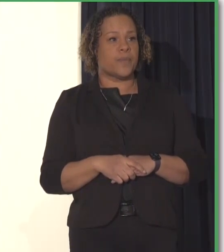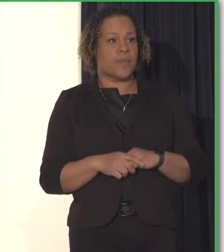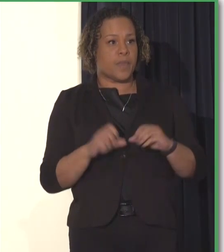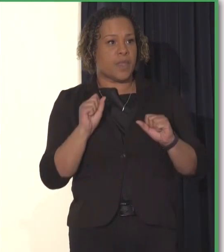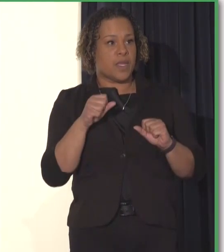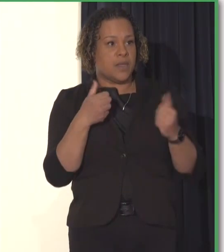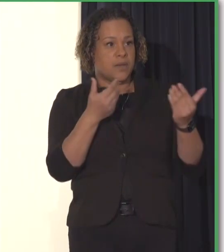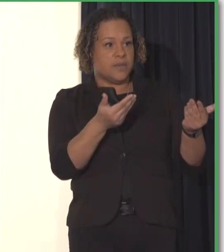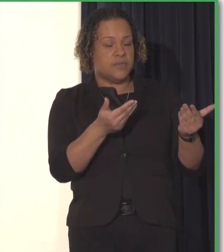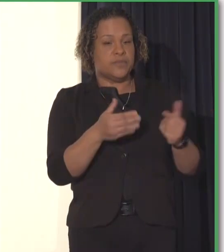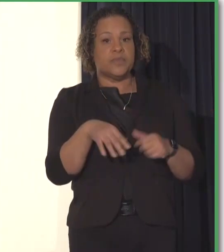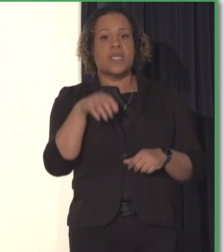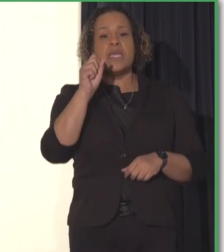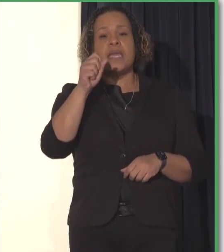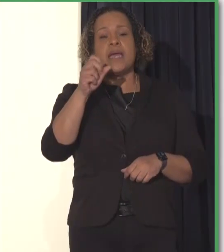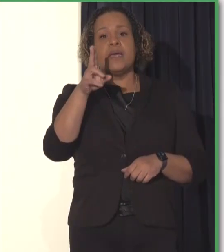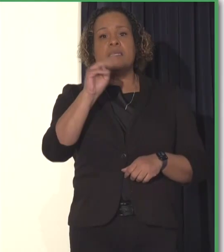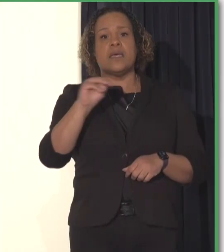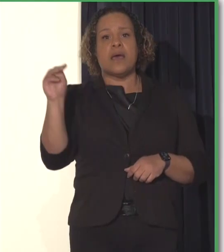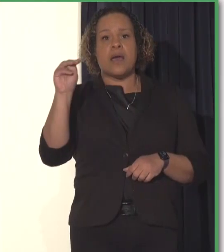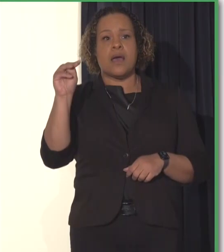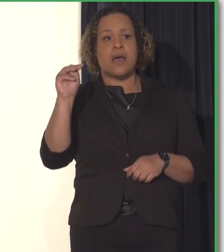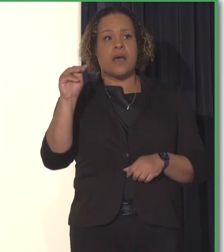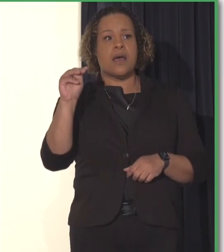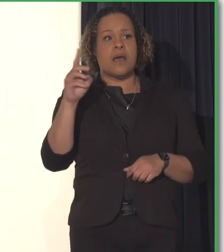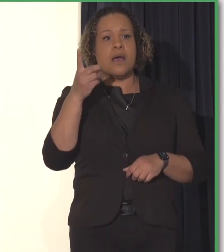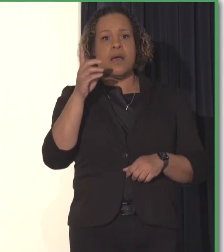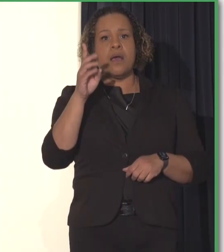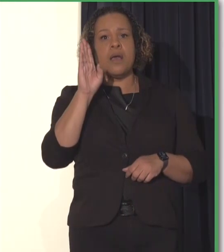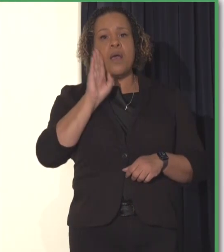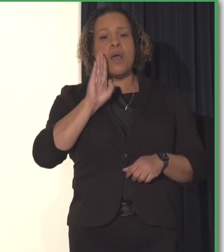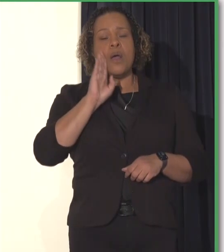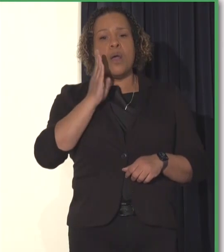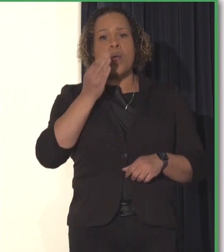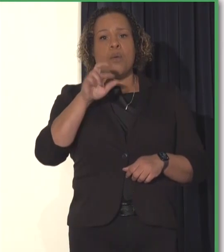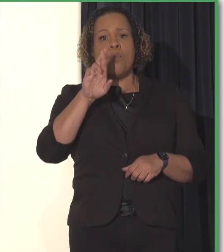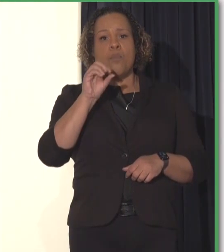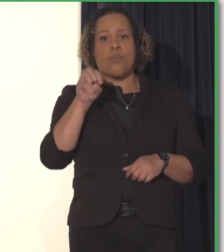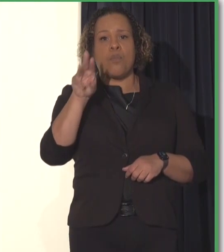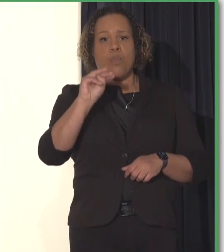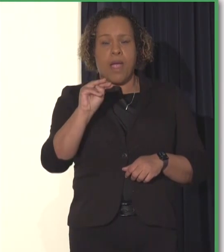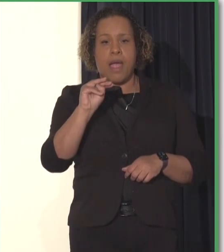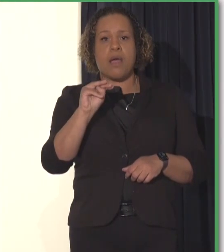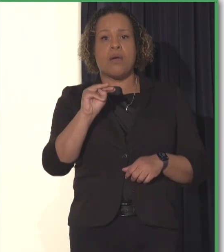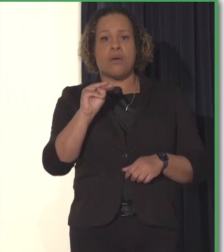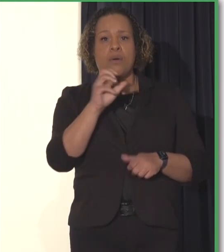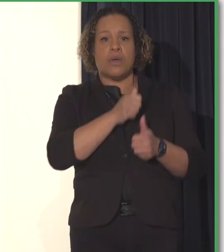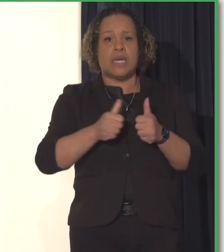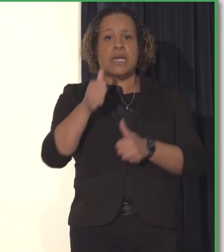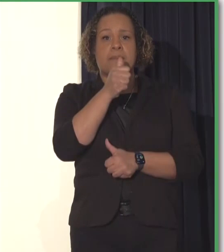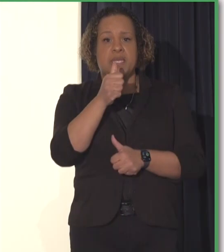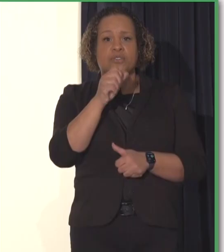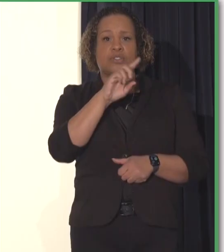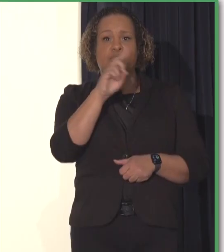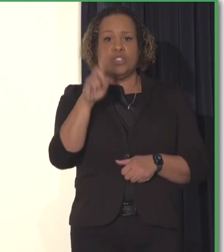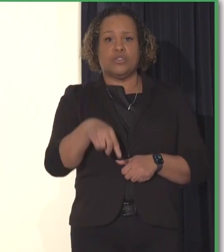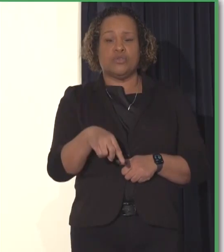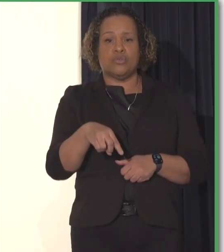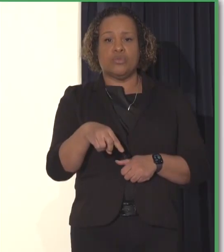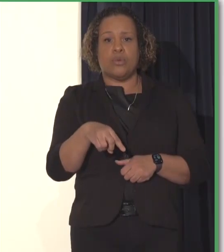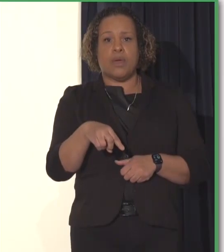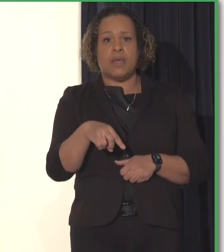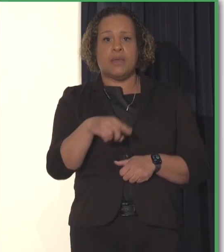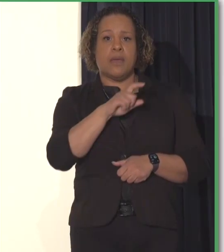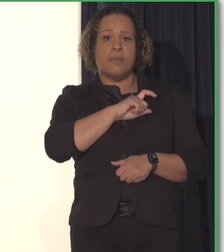Yes. Gerald Brown, Commissioner of the Detroit Police Department, Oversight